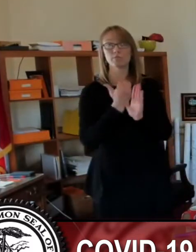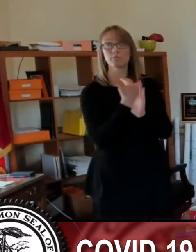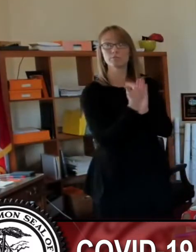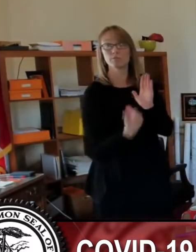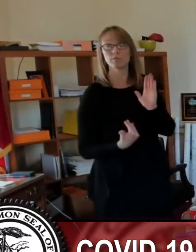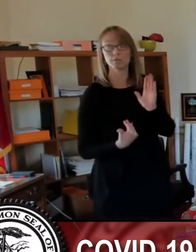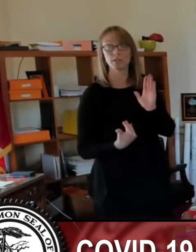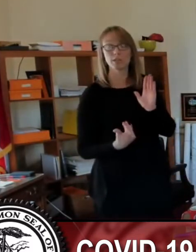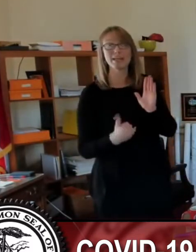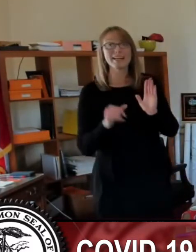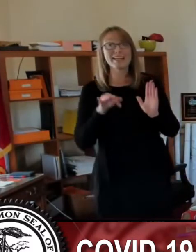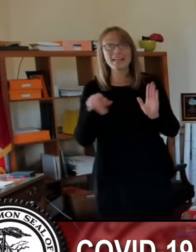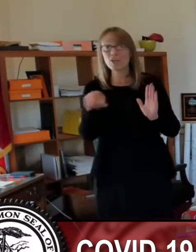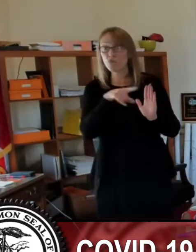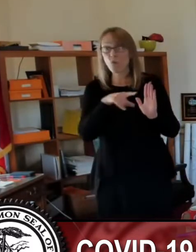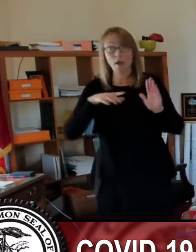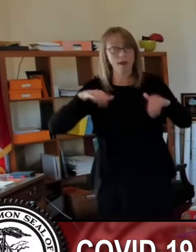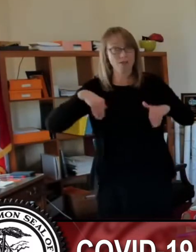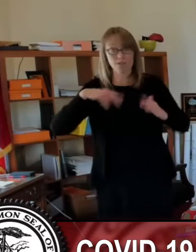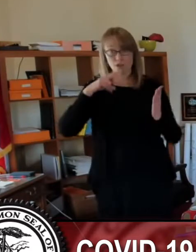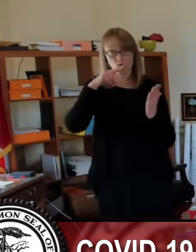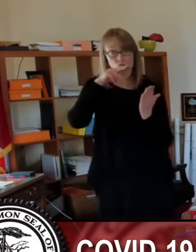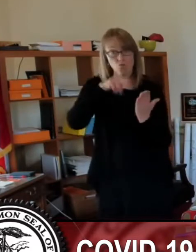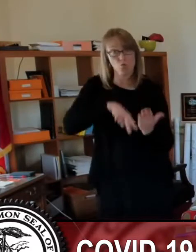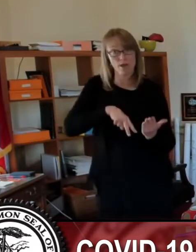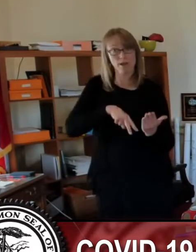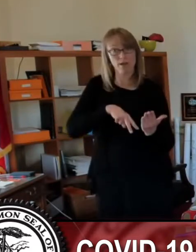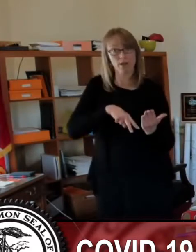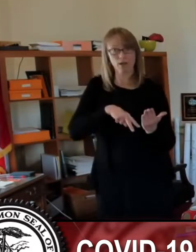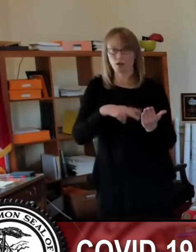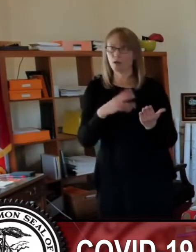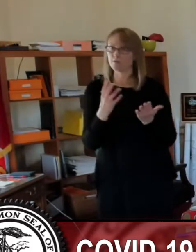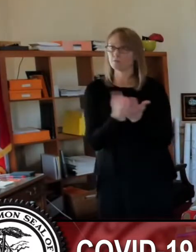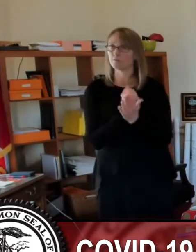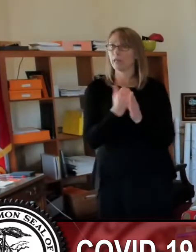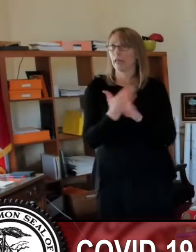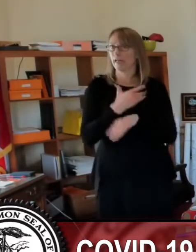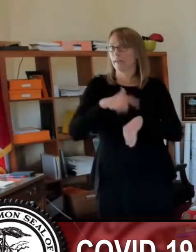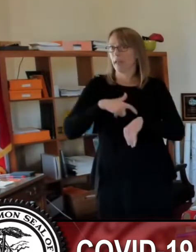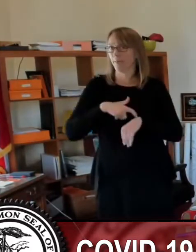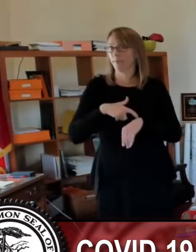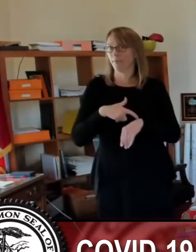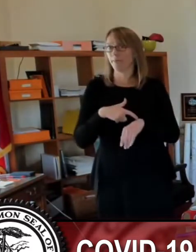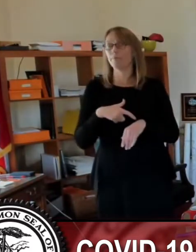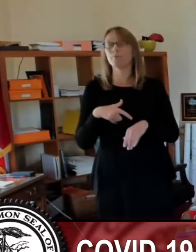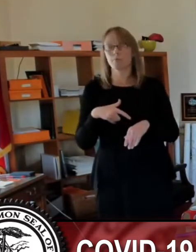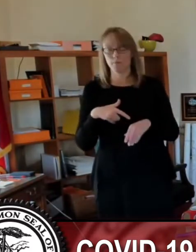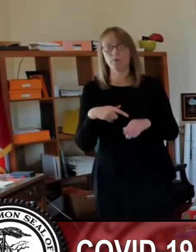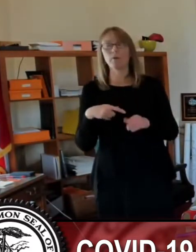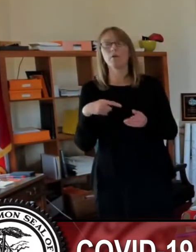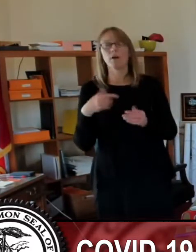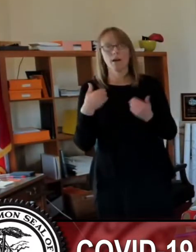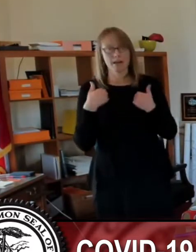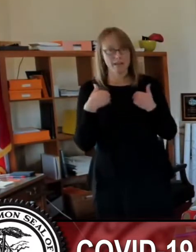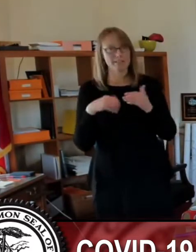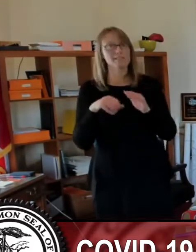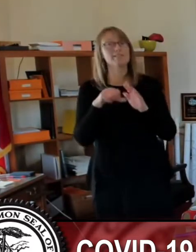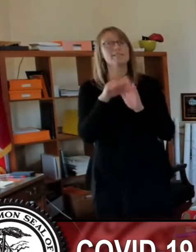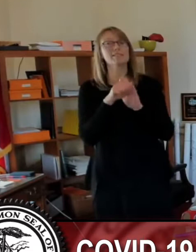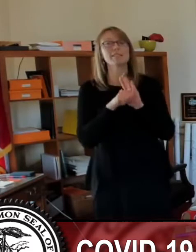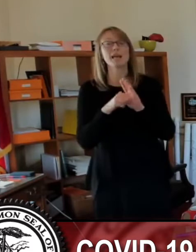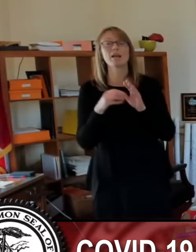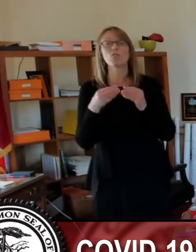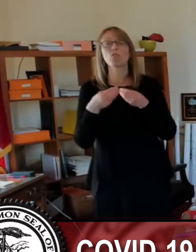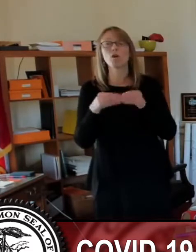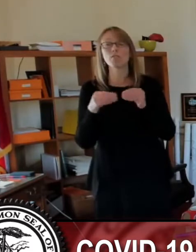you do so now, because it's a long ballot. It has all the state offices on it. It has all the state reps on it.